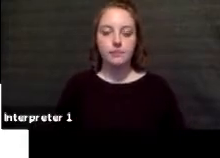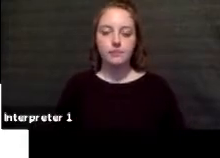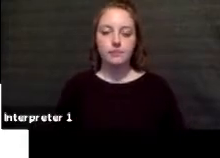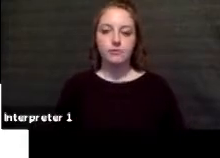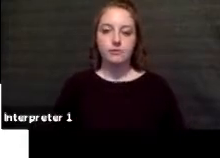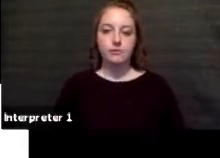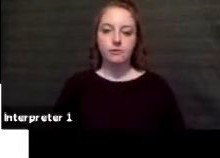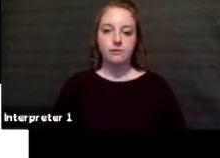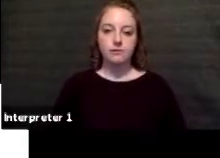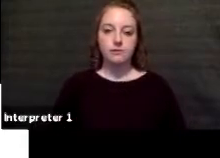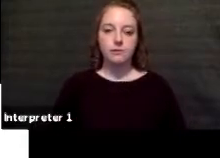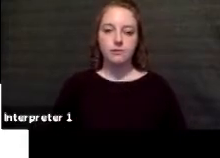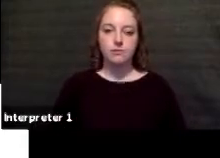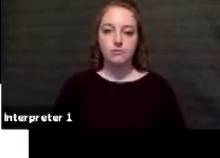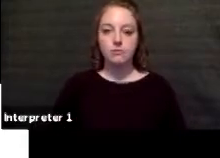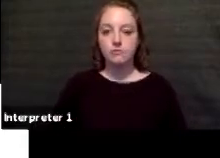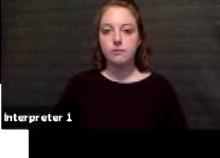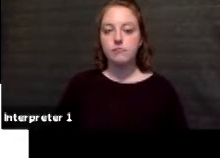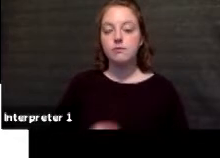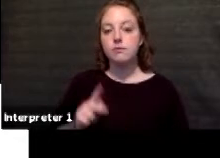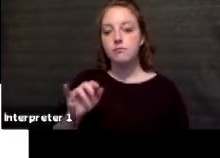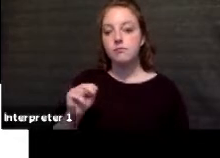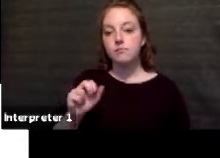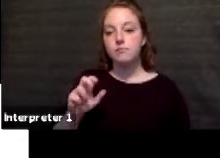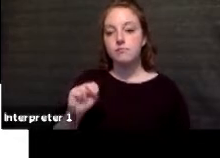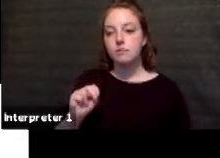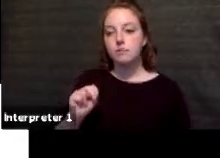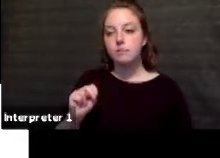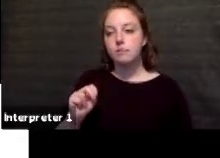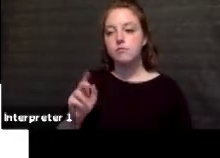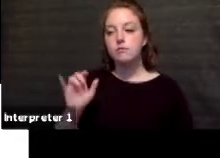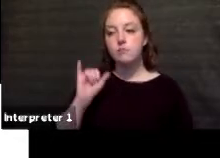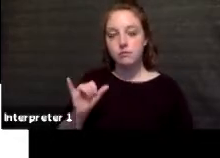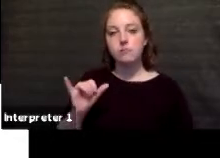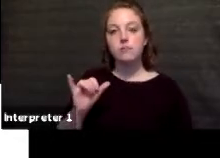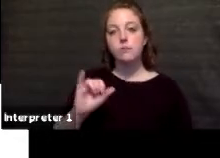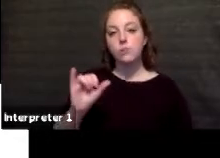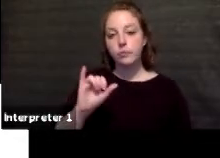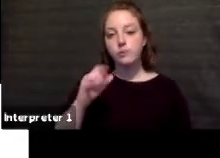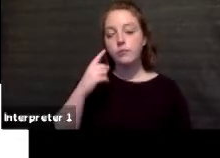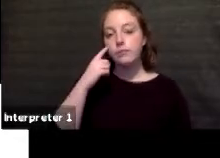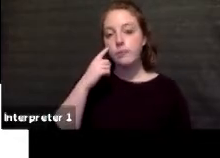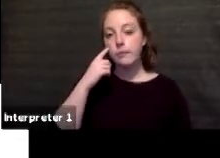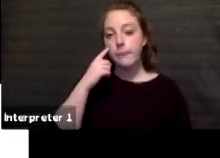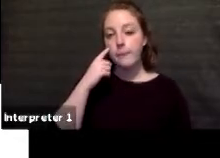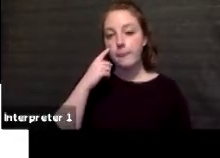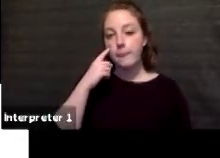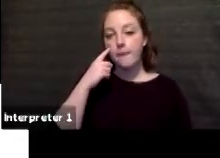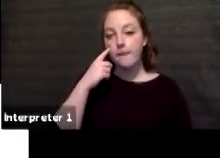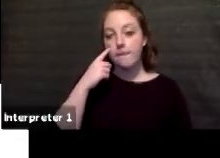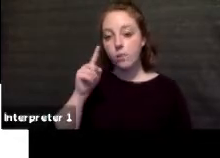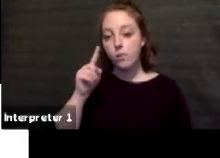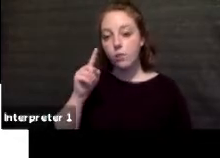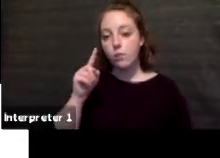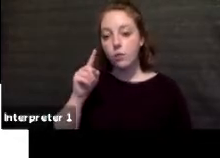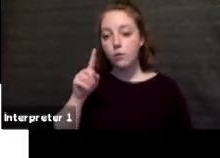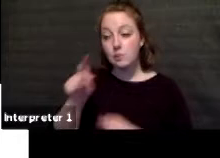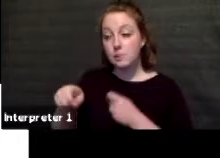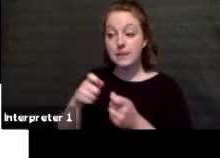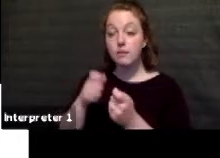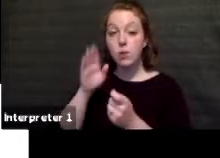So I would say no particular thought, um, yet in regards to repurposing it for, um,